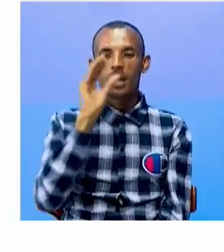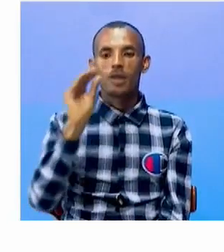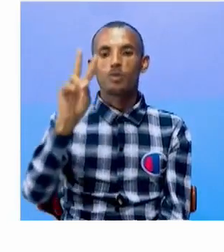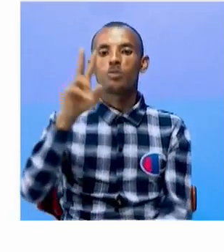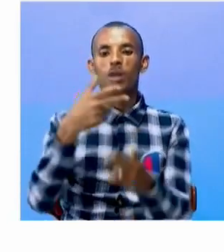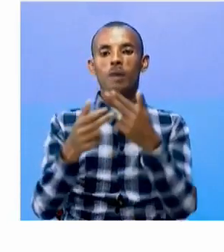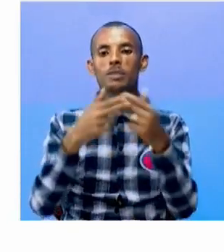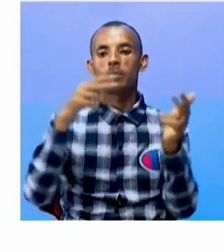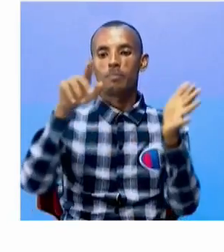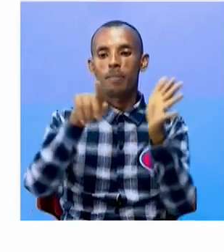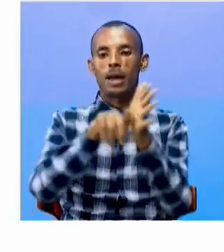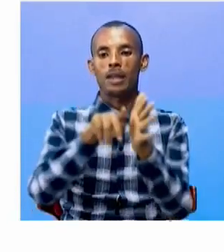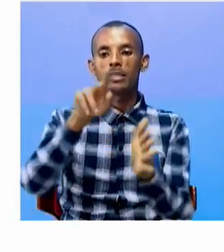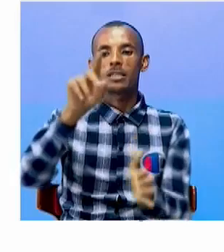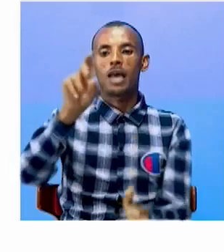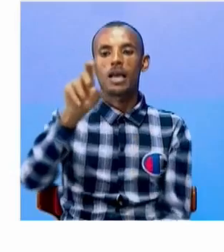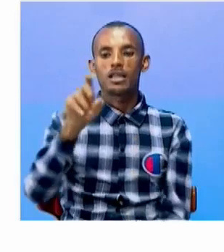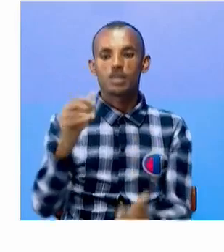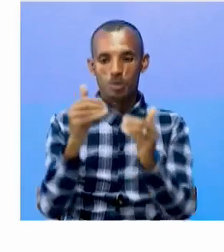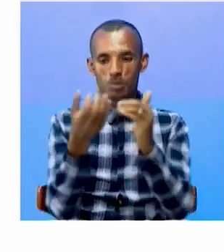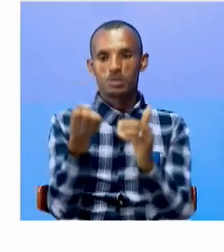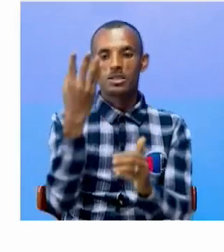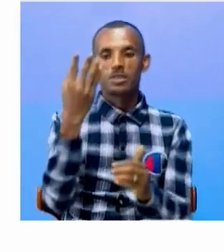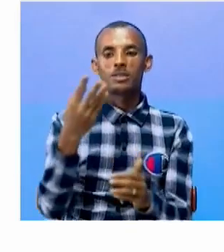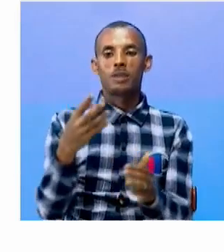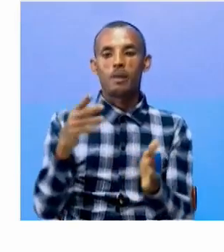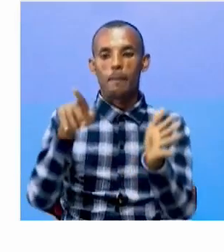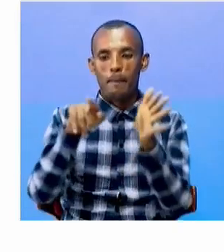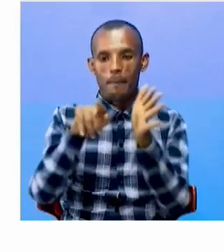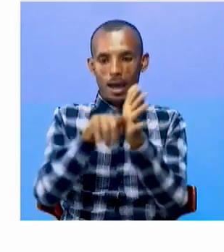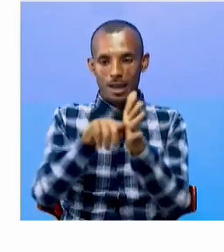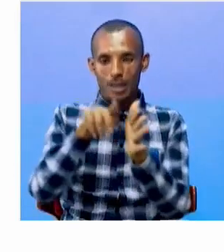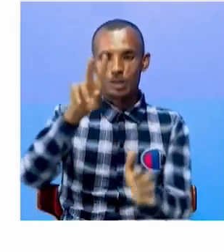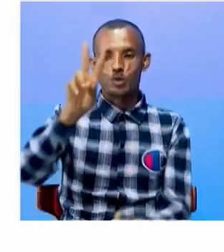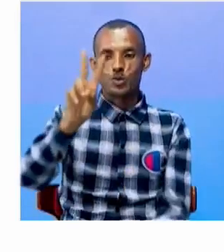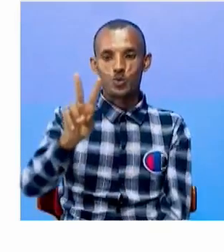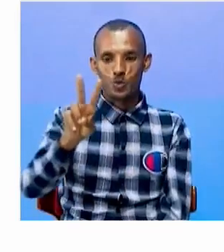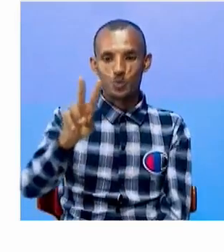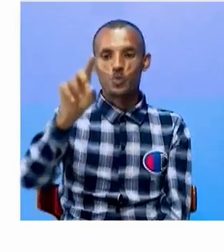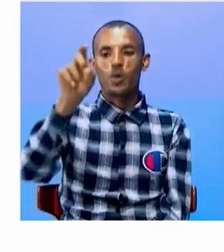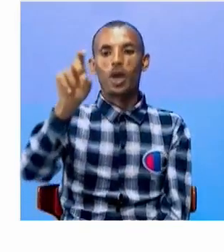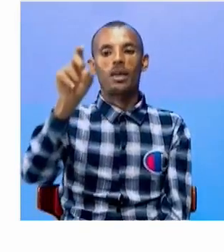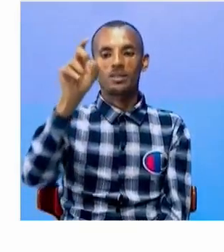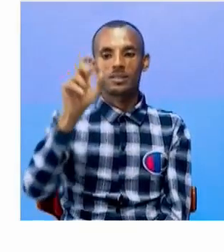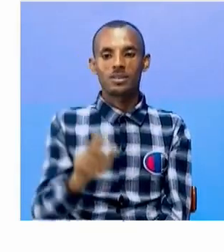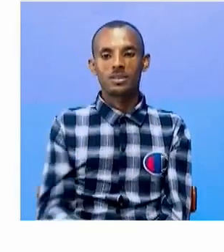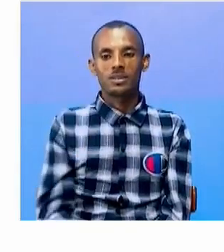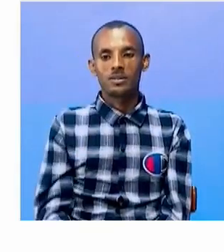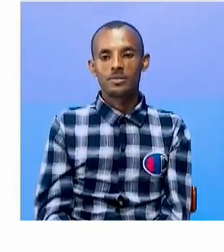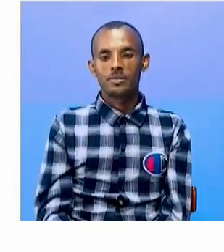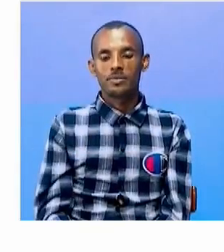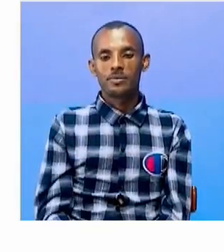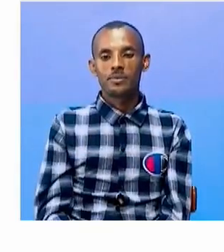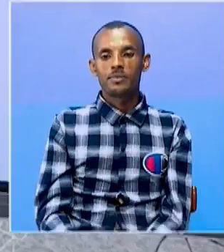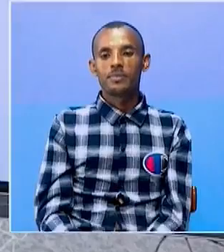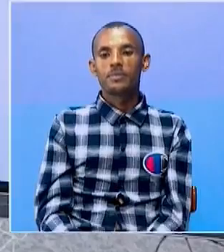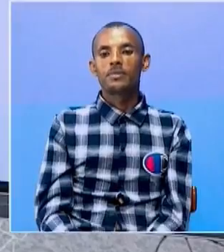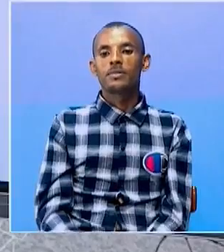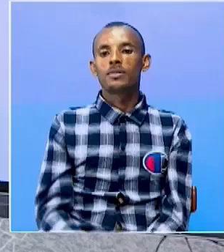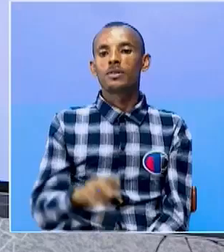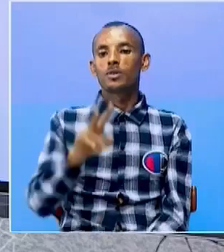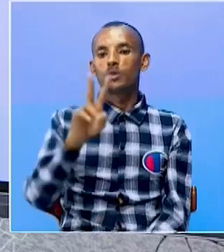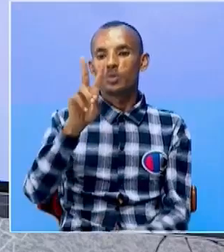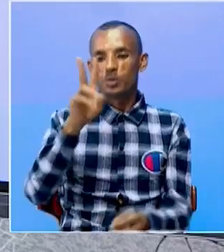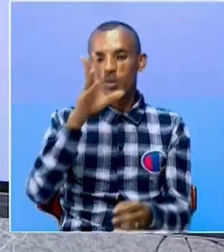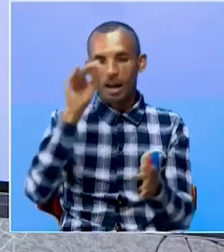times minus x is this, minus 2x. 2 and negative